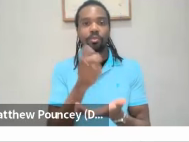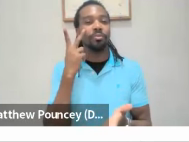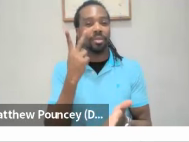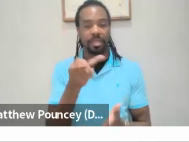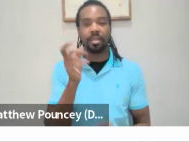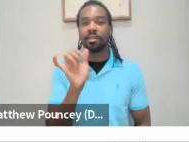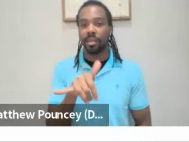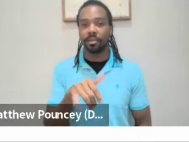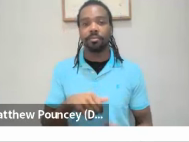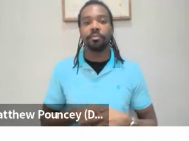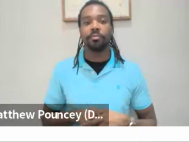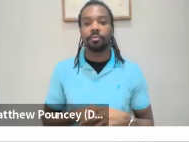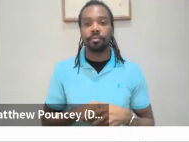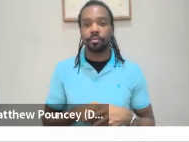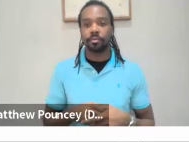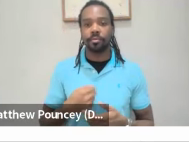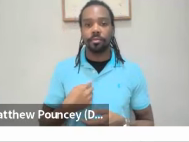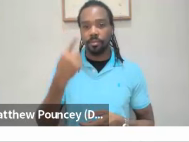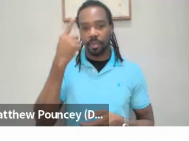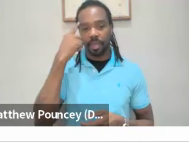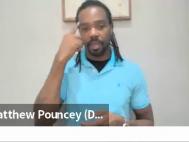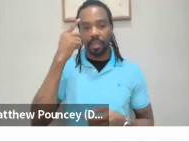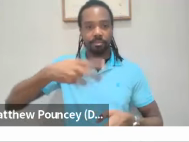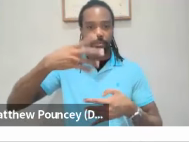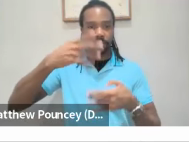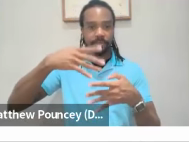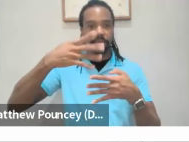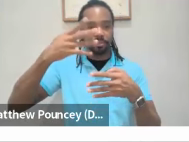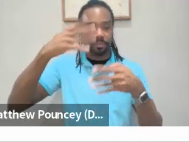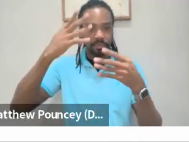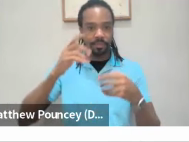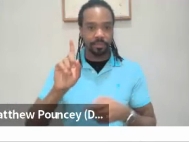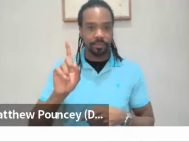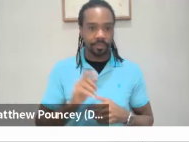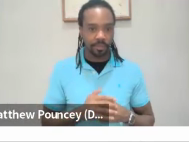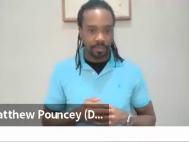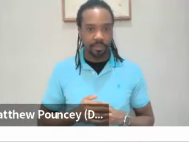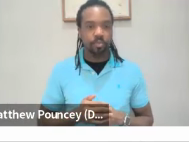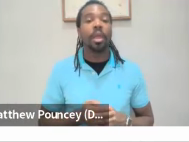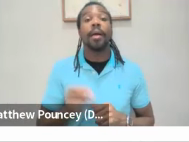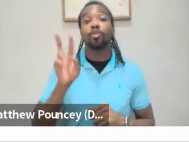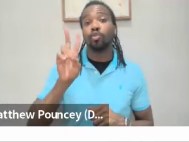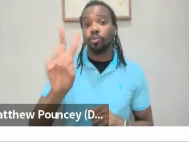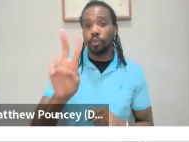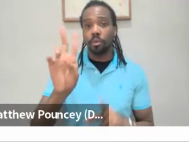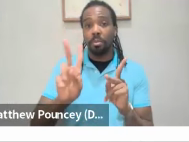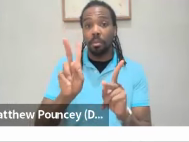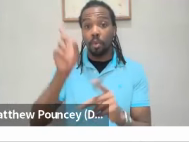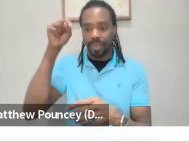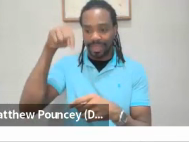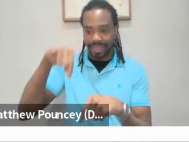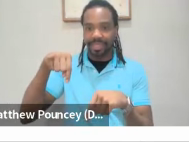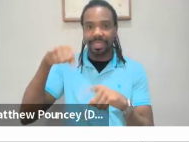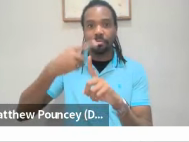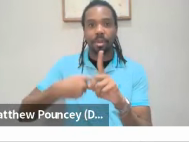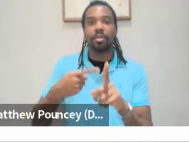I'm thinking this will scroll down there in just a second. So there were 2 people this month who have required hospitalization.